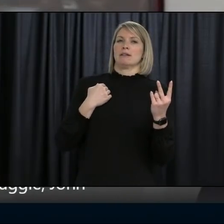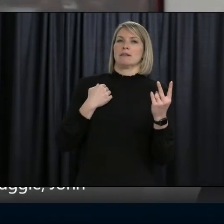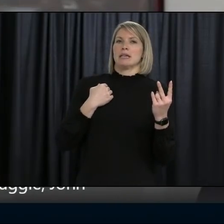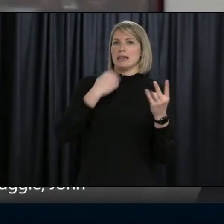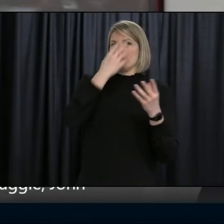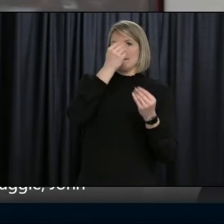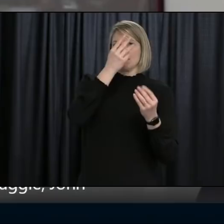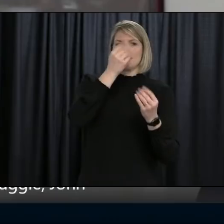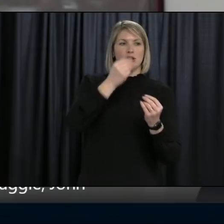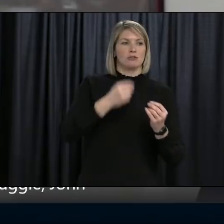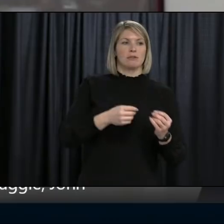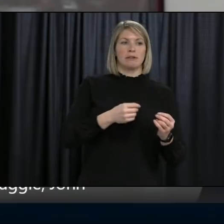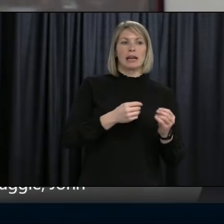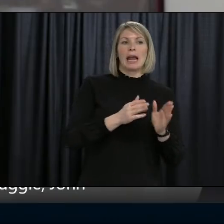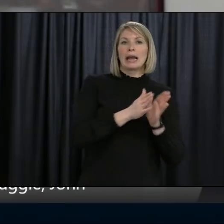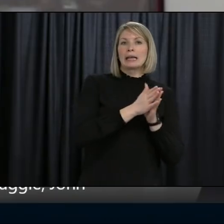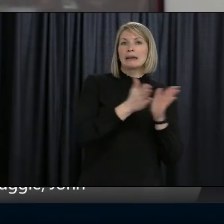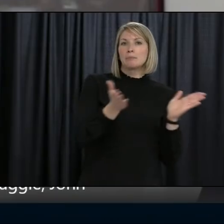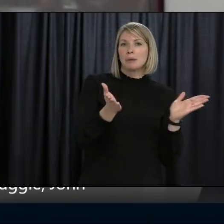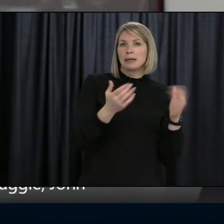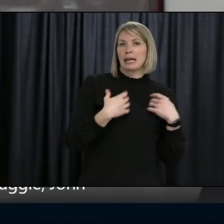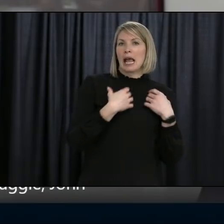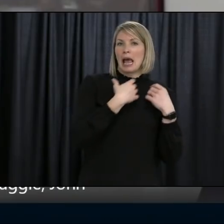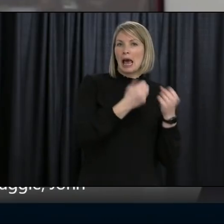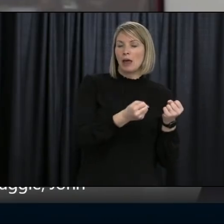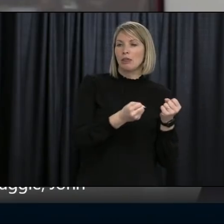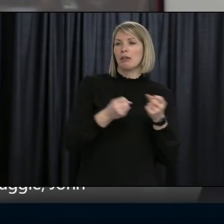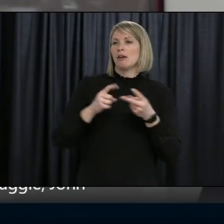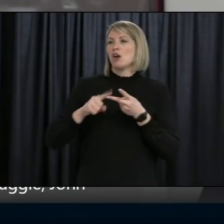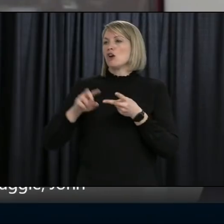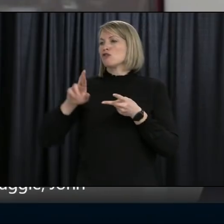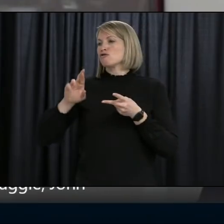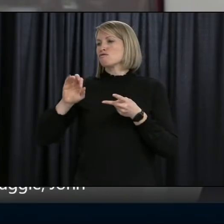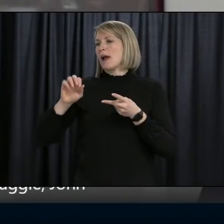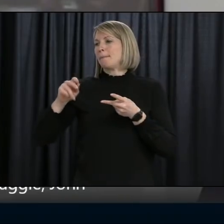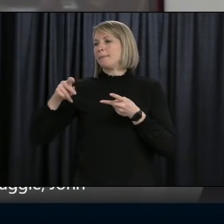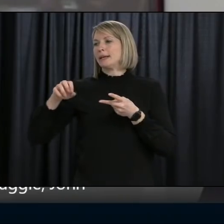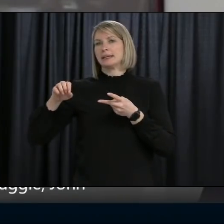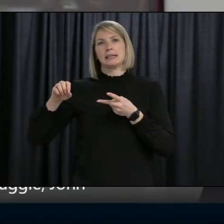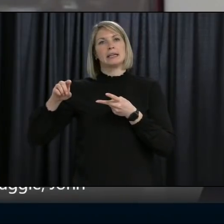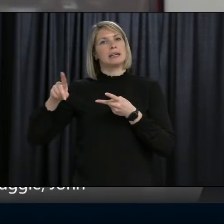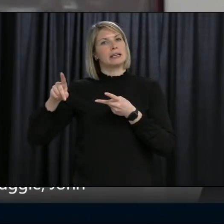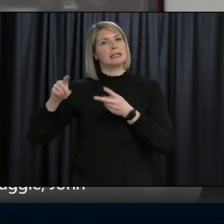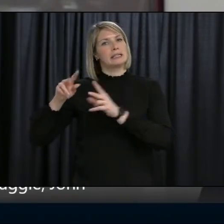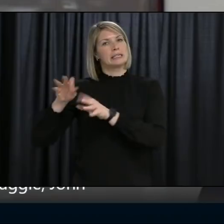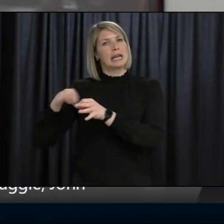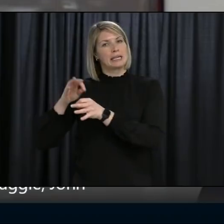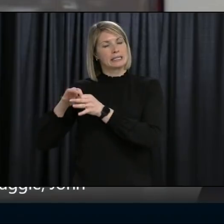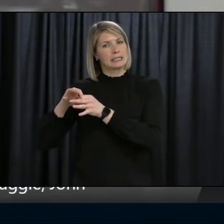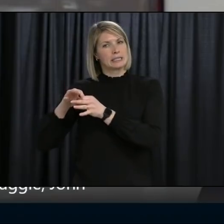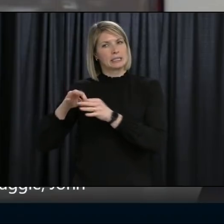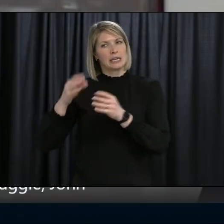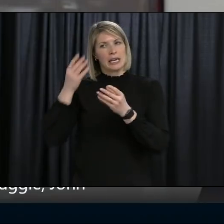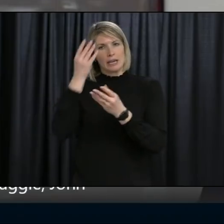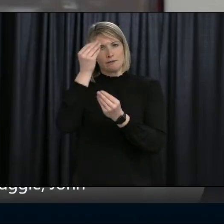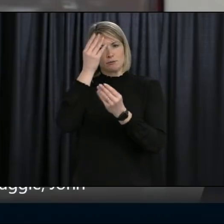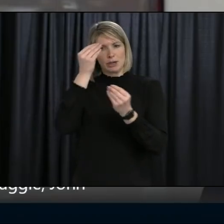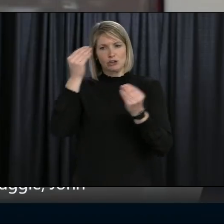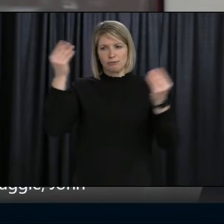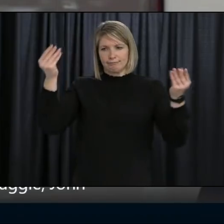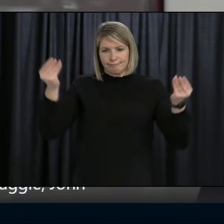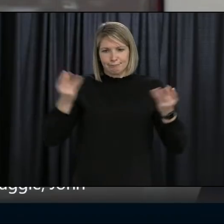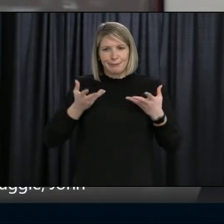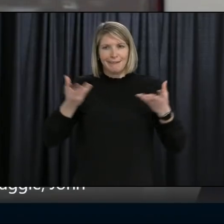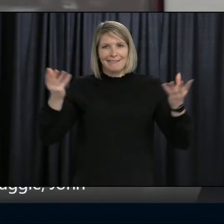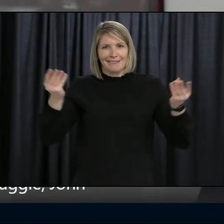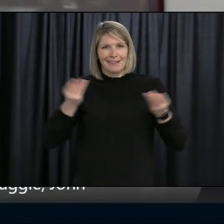the PanBio line, the rapid antigen test, and independently we were having the PCR runs come